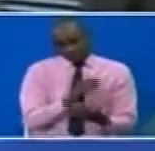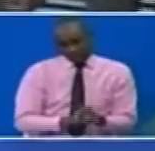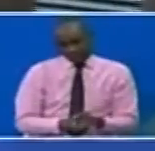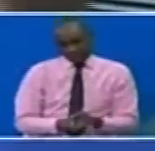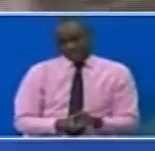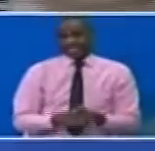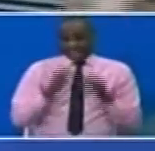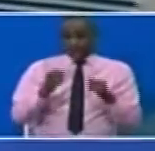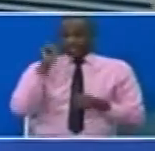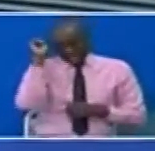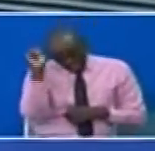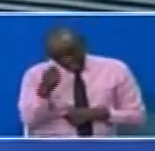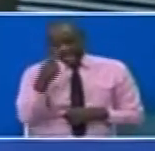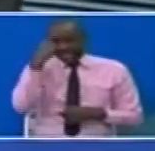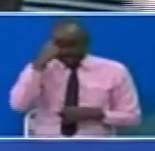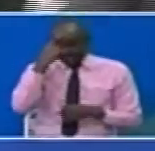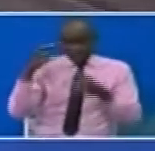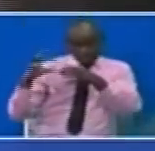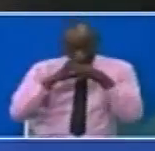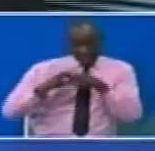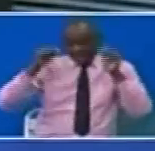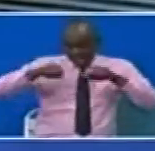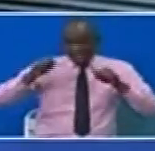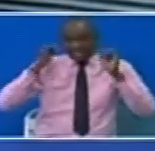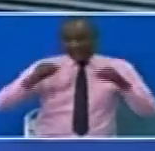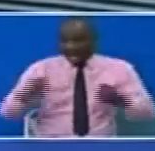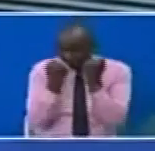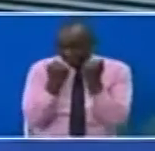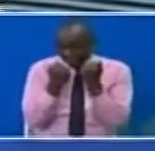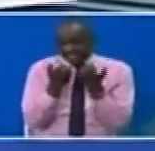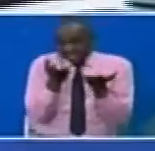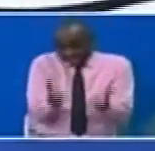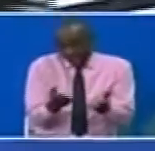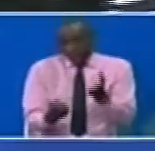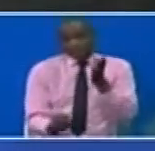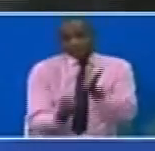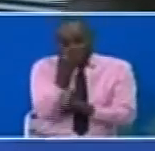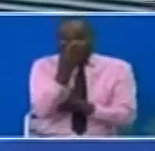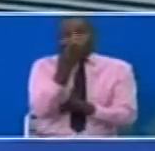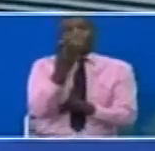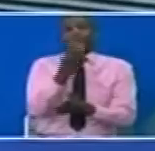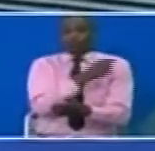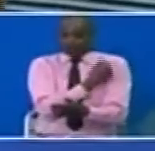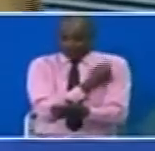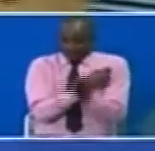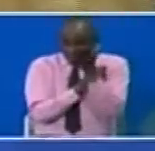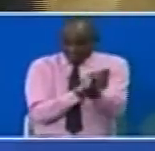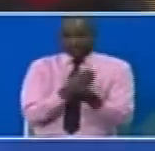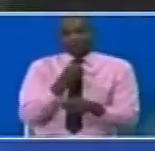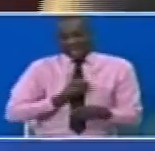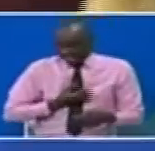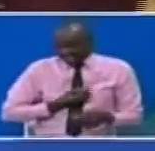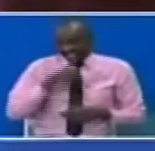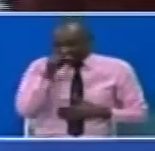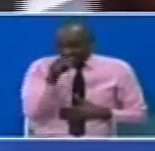should the Kenya-India Health Cooperation Agreement come into fruition, then the setting up of the cancer treatment facility will not only